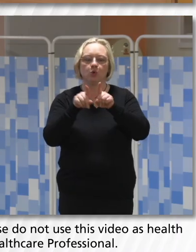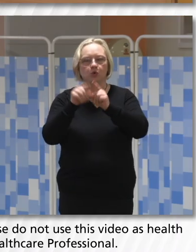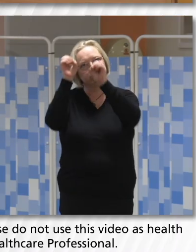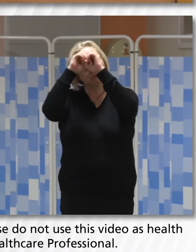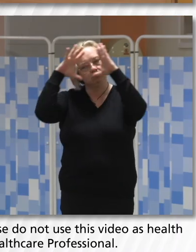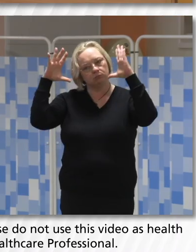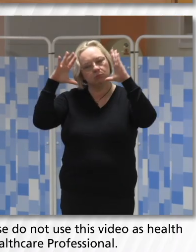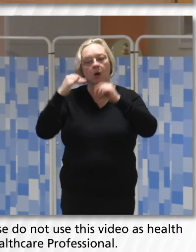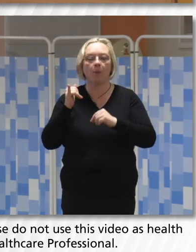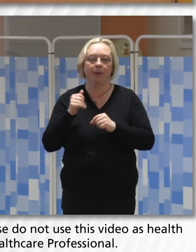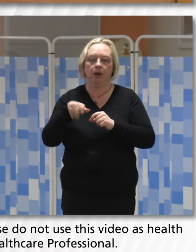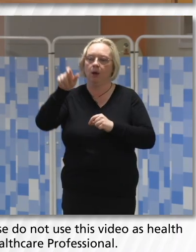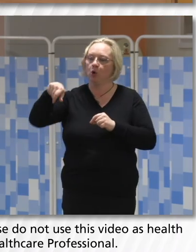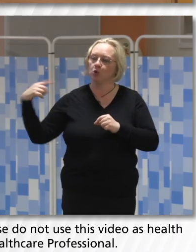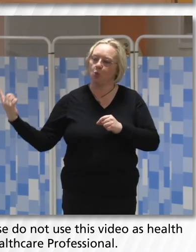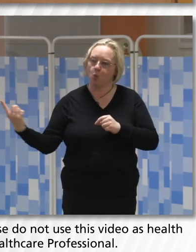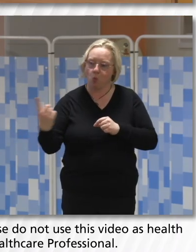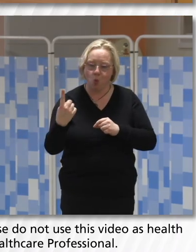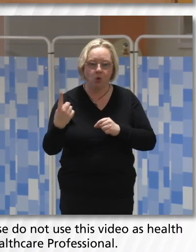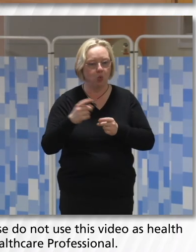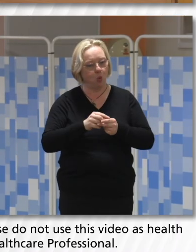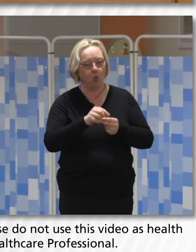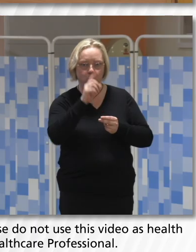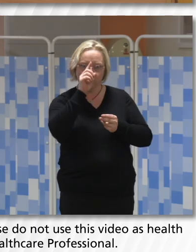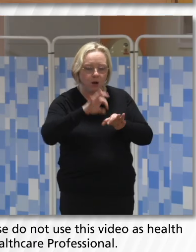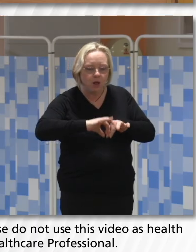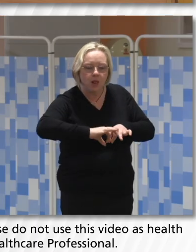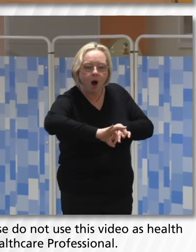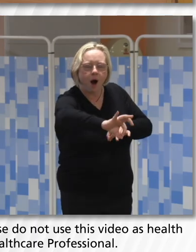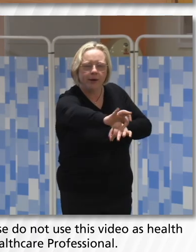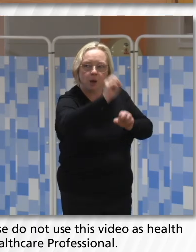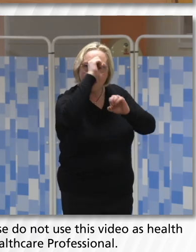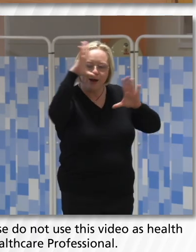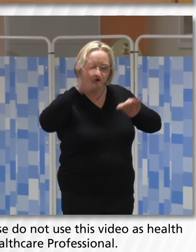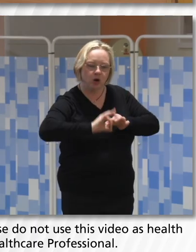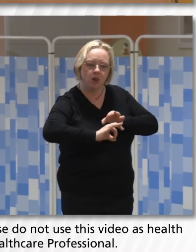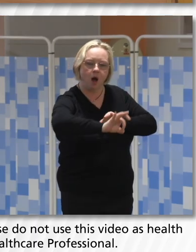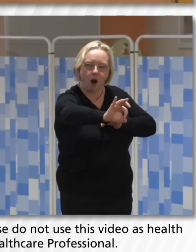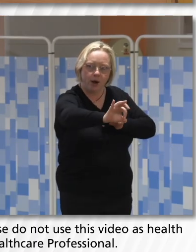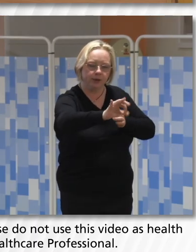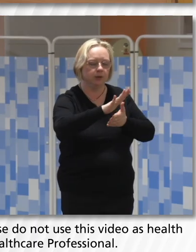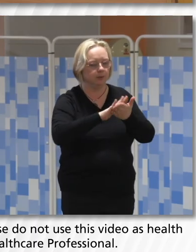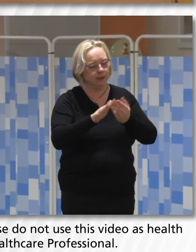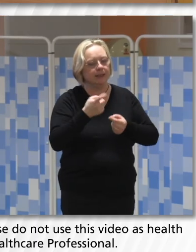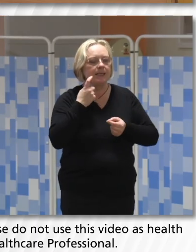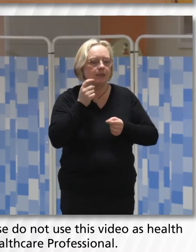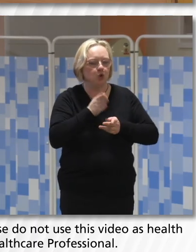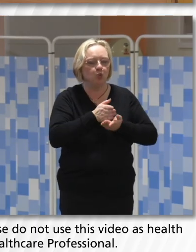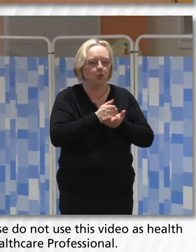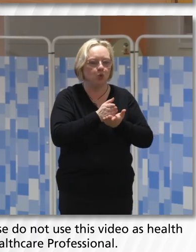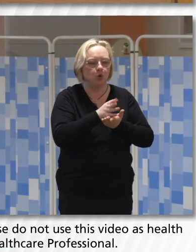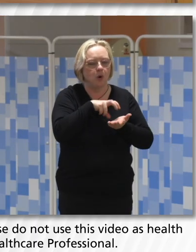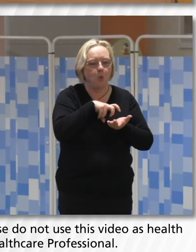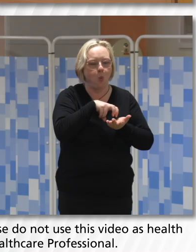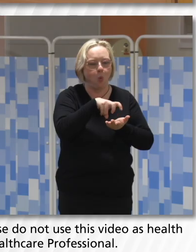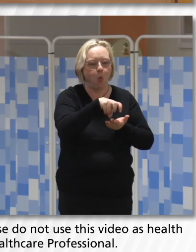to walk around, or a line that isn't there on the floor, but they could use the imagination of that line to walk over.